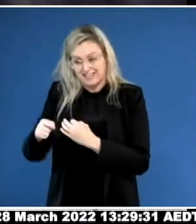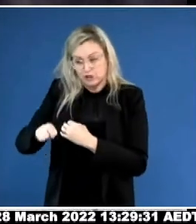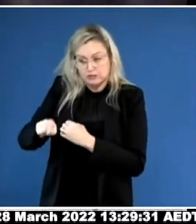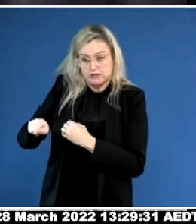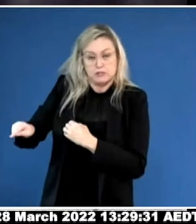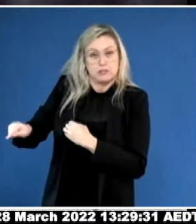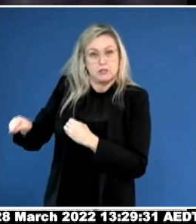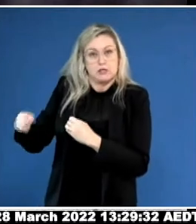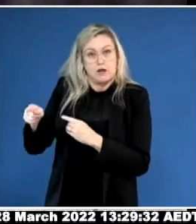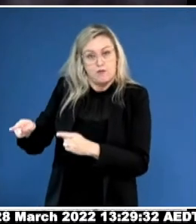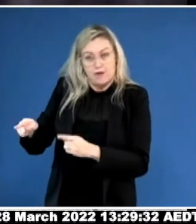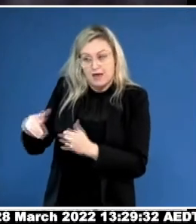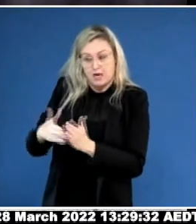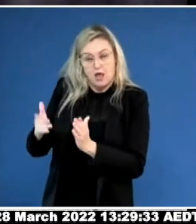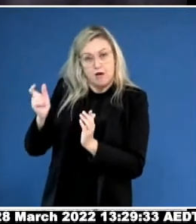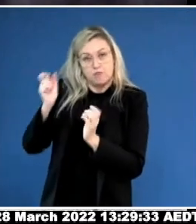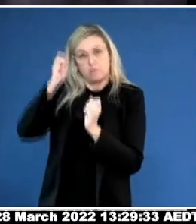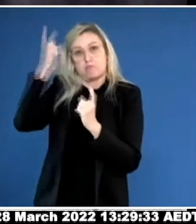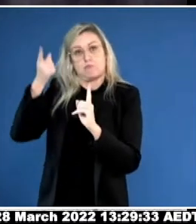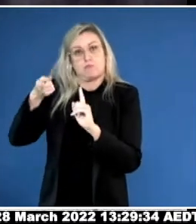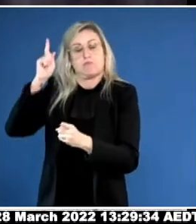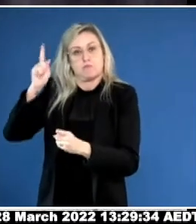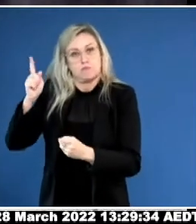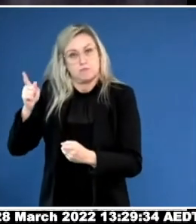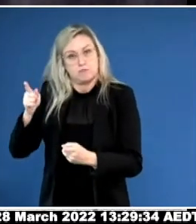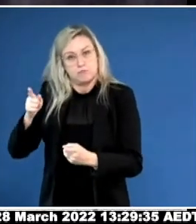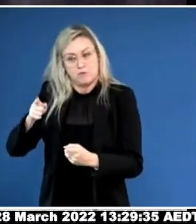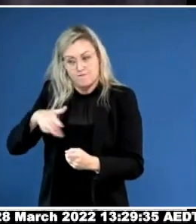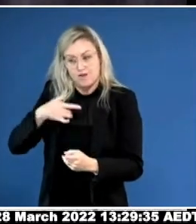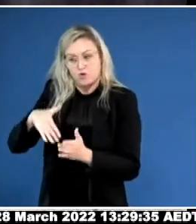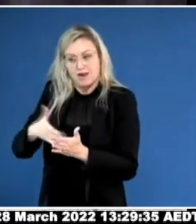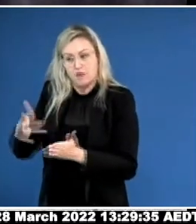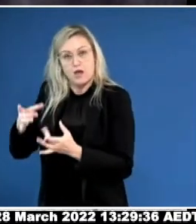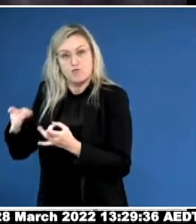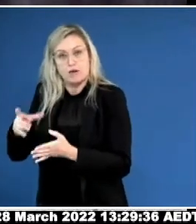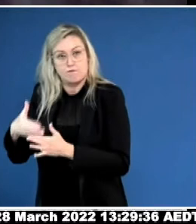those conversations to be had with women with disabilities?